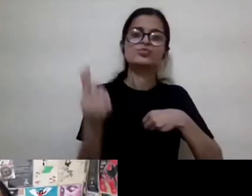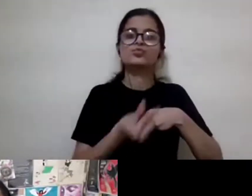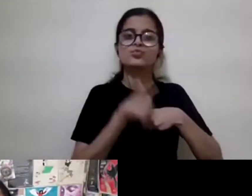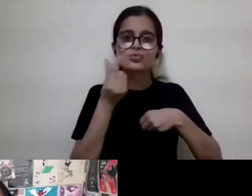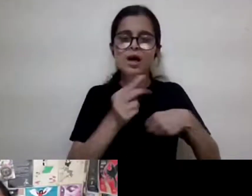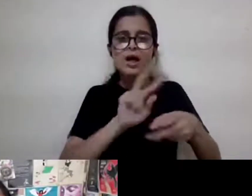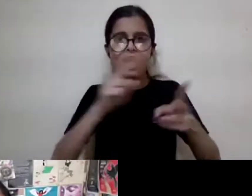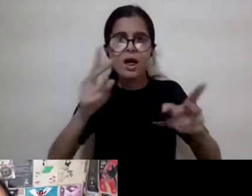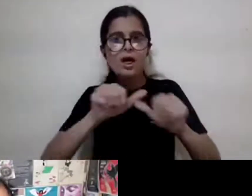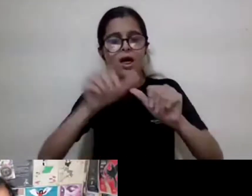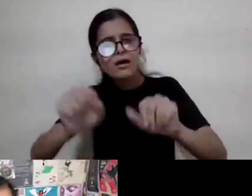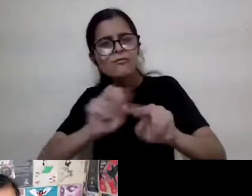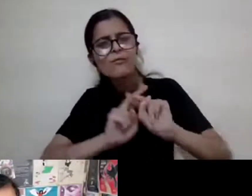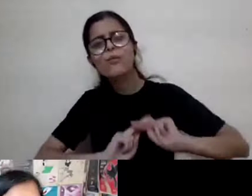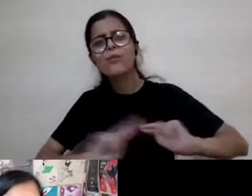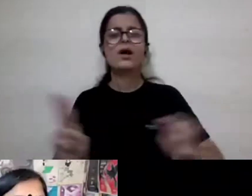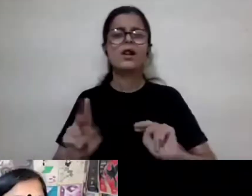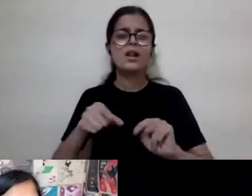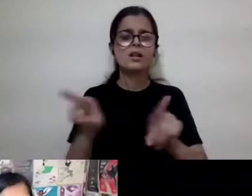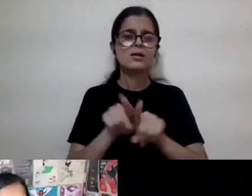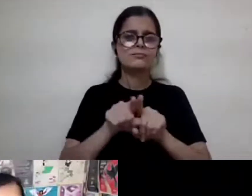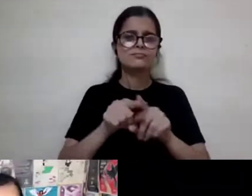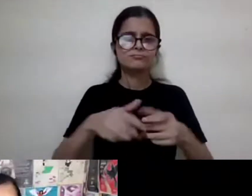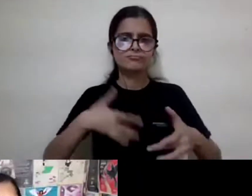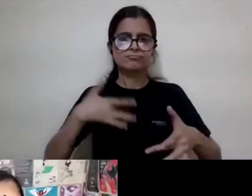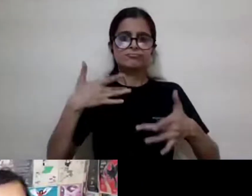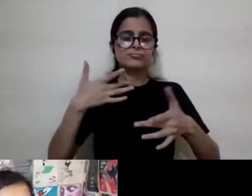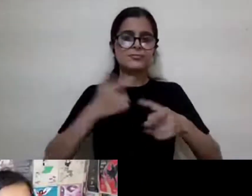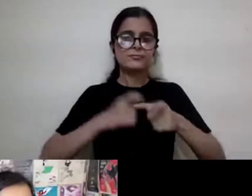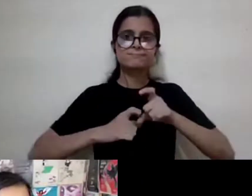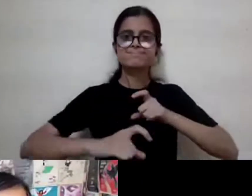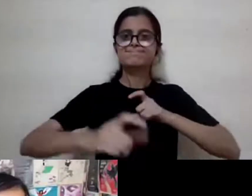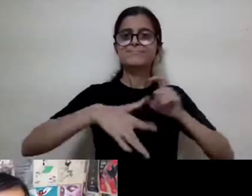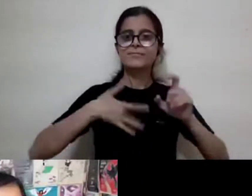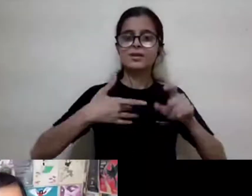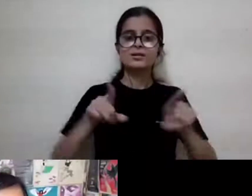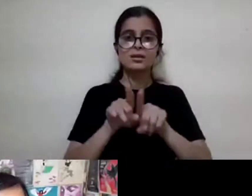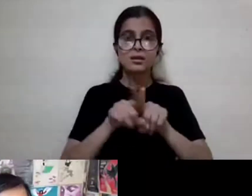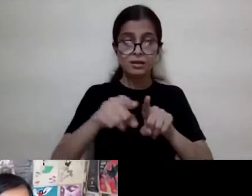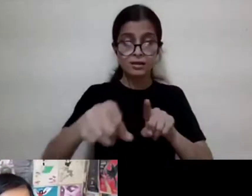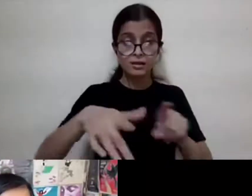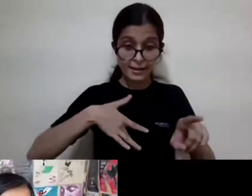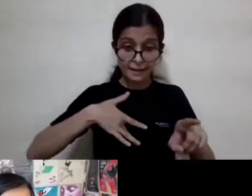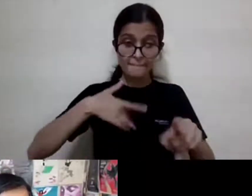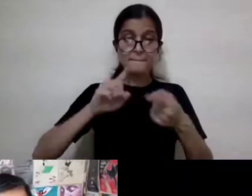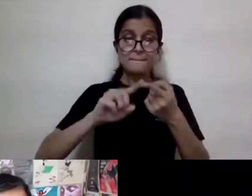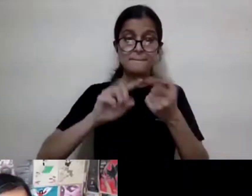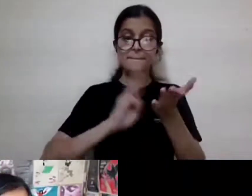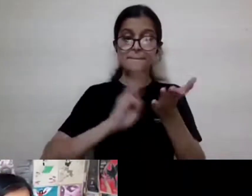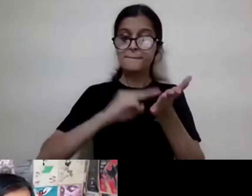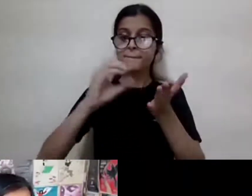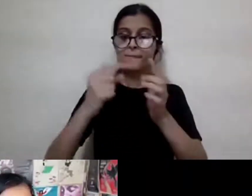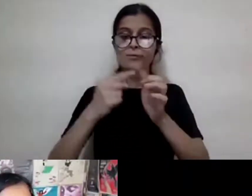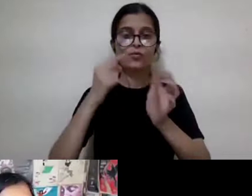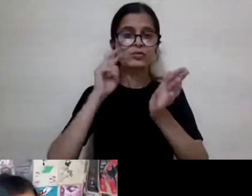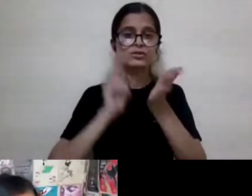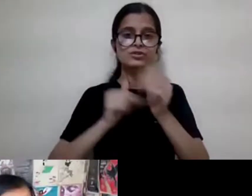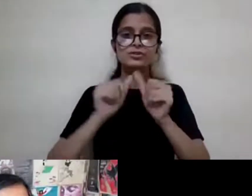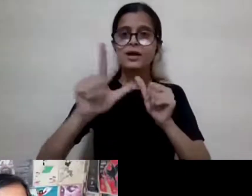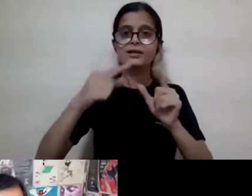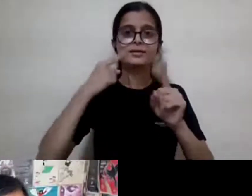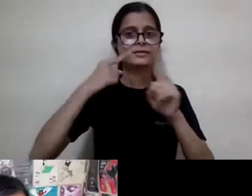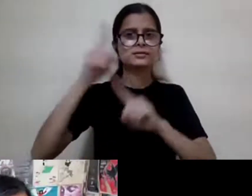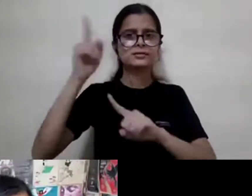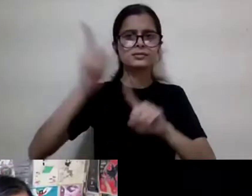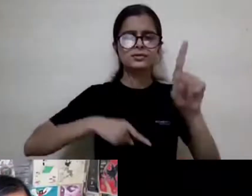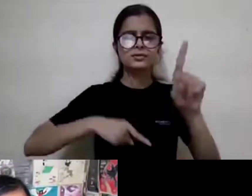you spoke about aesthetics and emotionality, because this is usually the one thing that is typically ignored